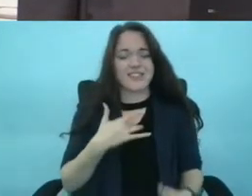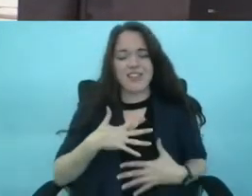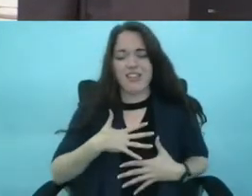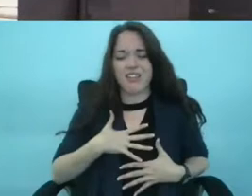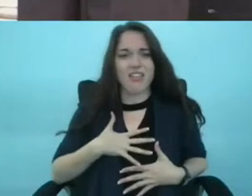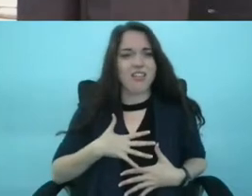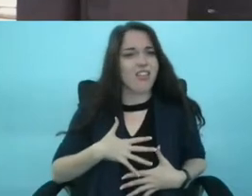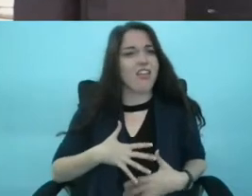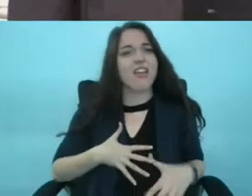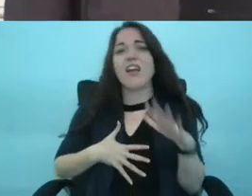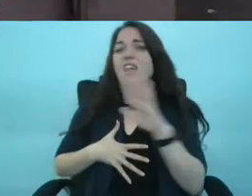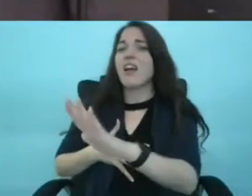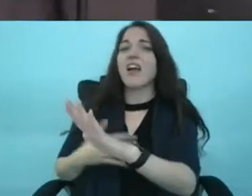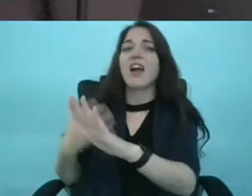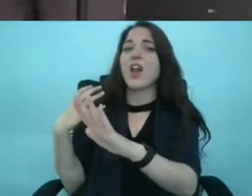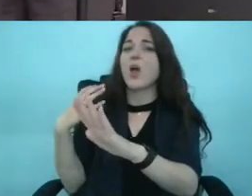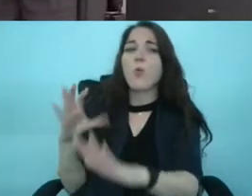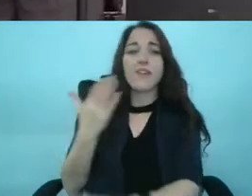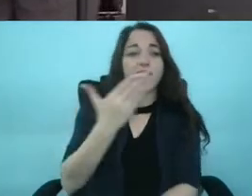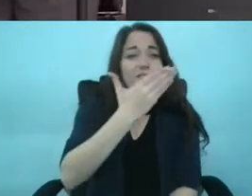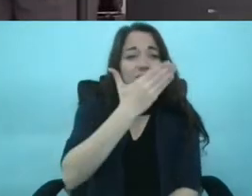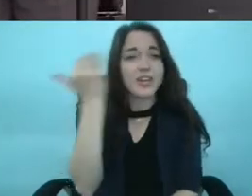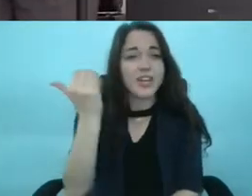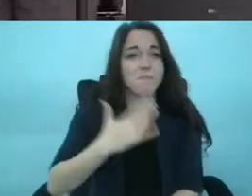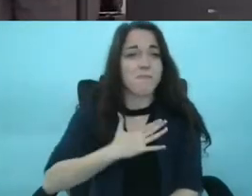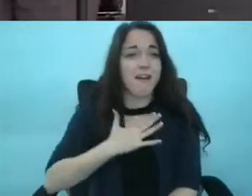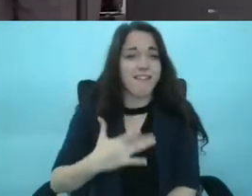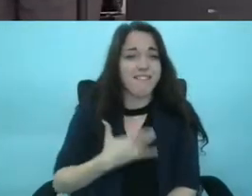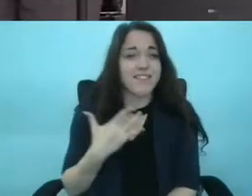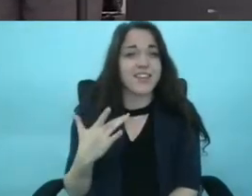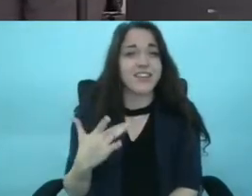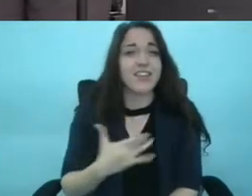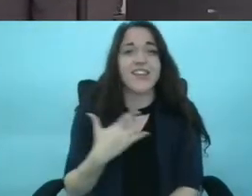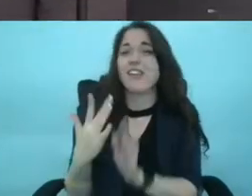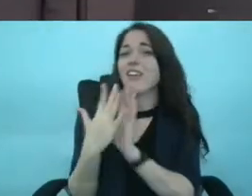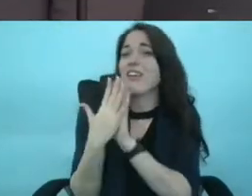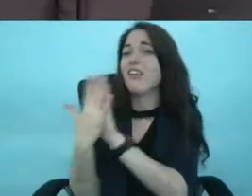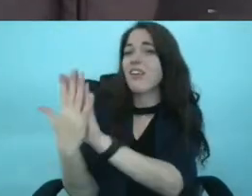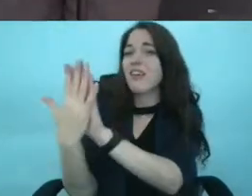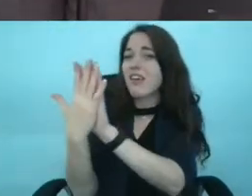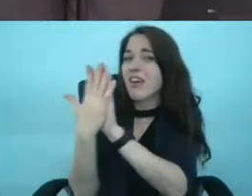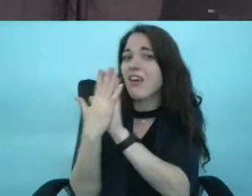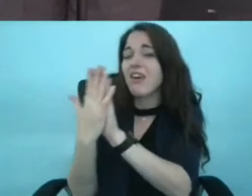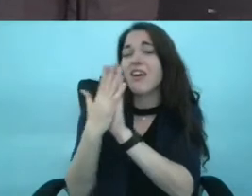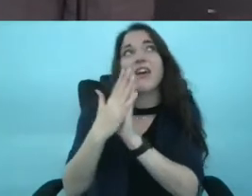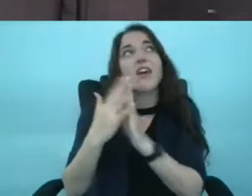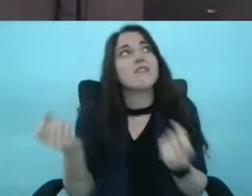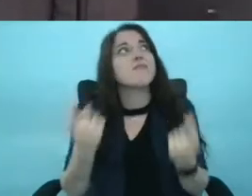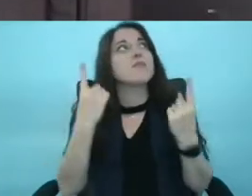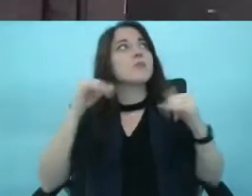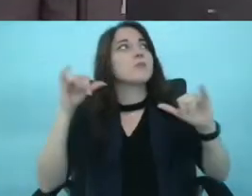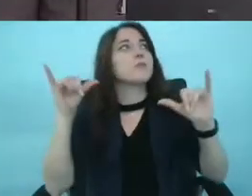Don't wanna forget how I feel right now.